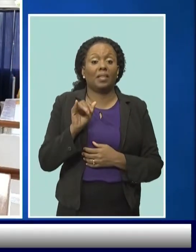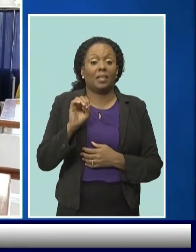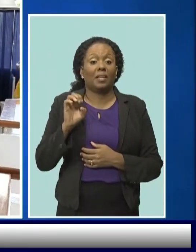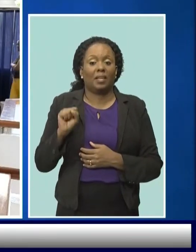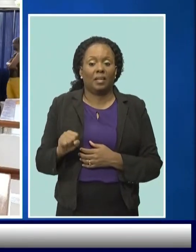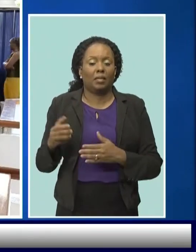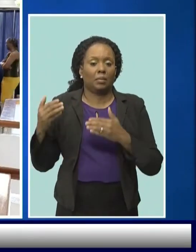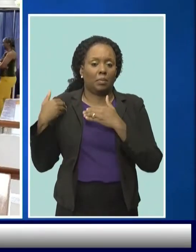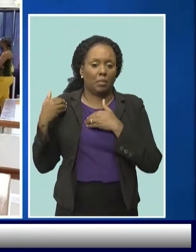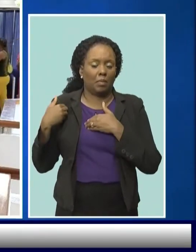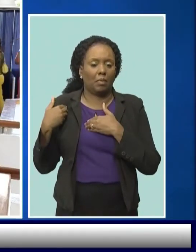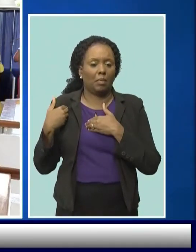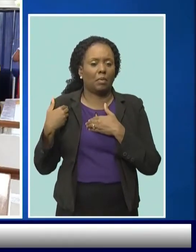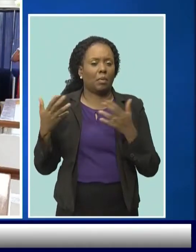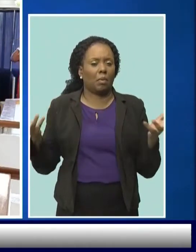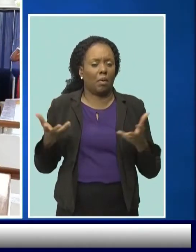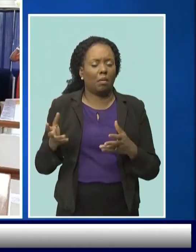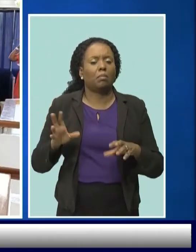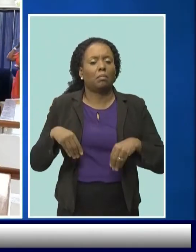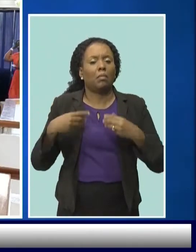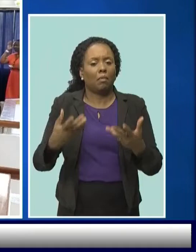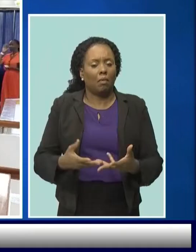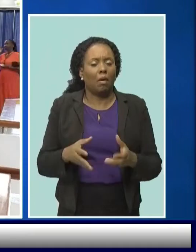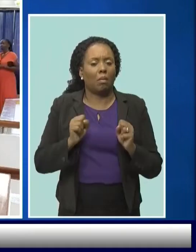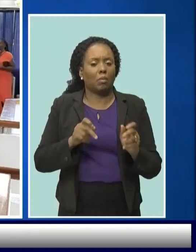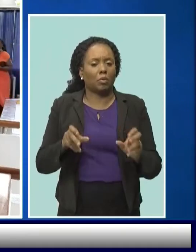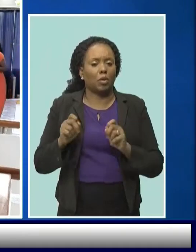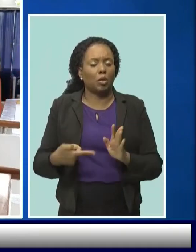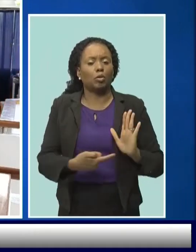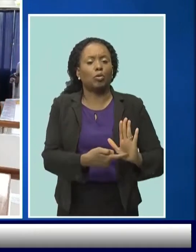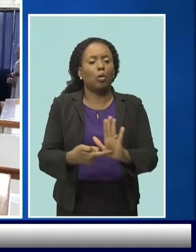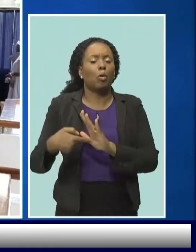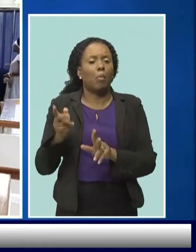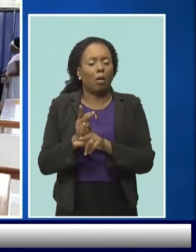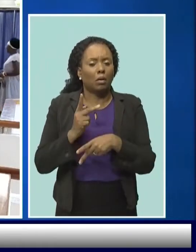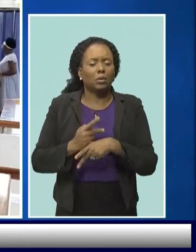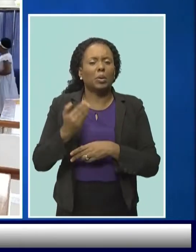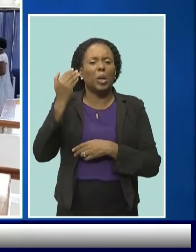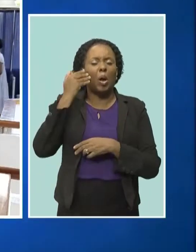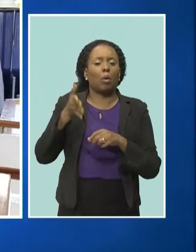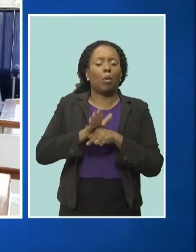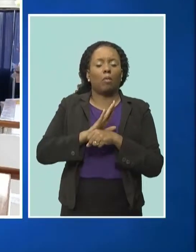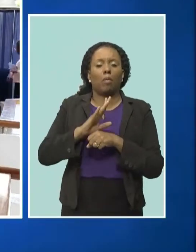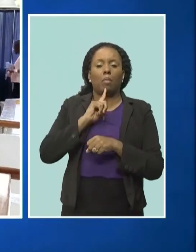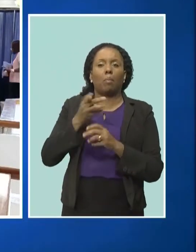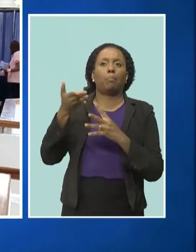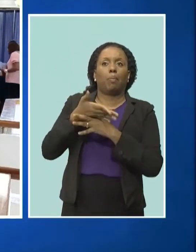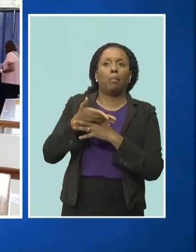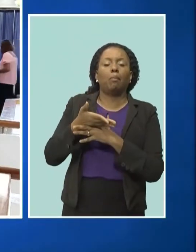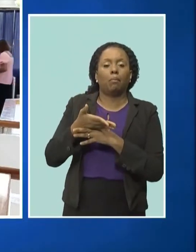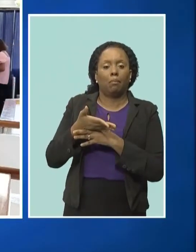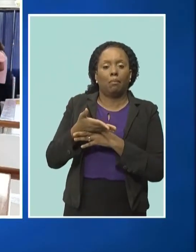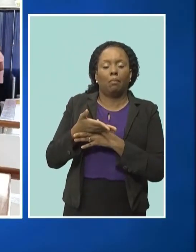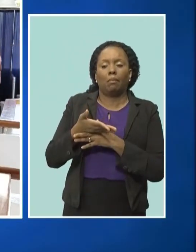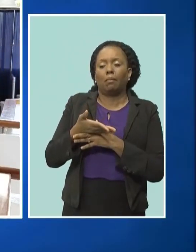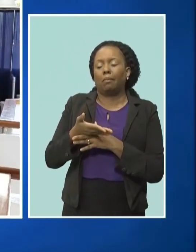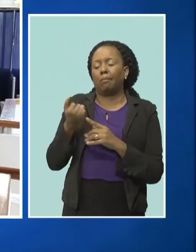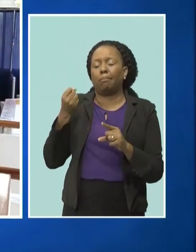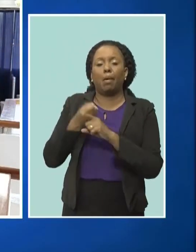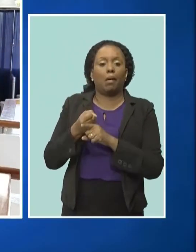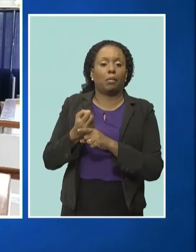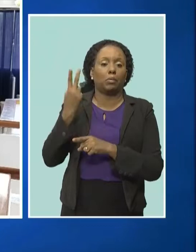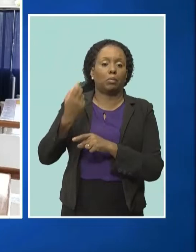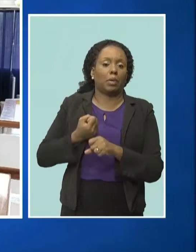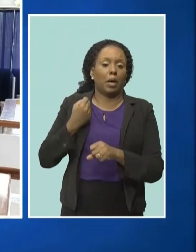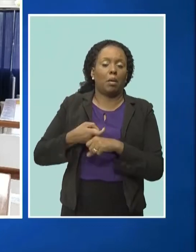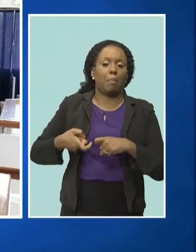opportunities for their clients to showcase their products. COVID would have been dealt us a hard blow for 2